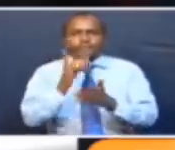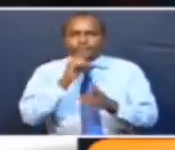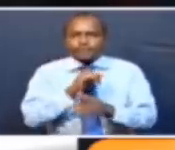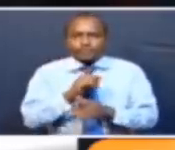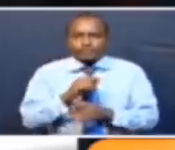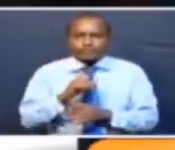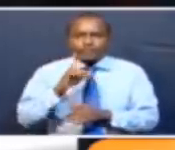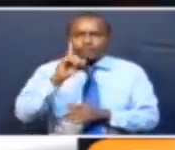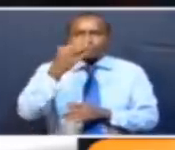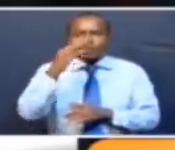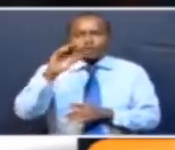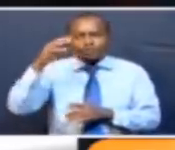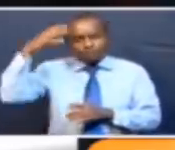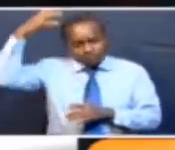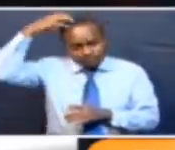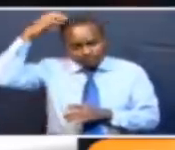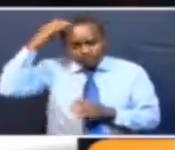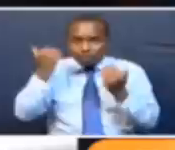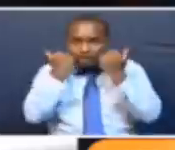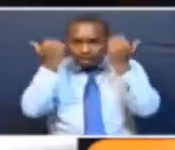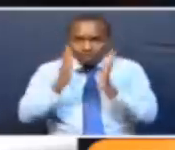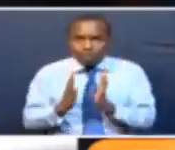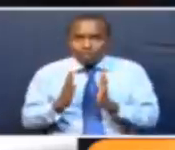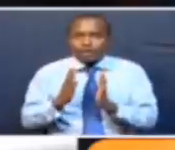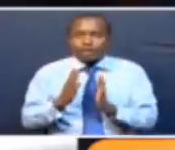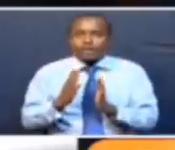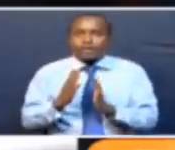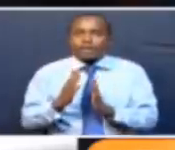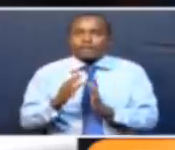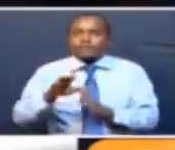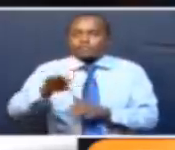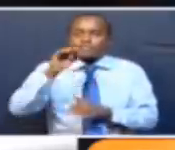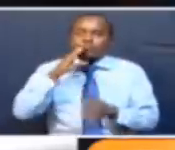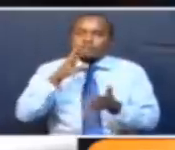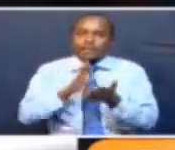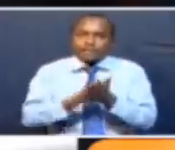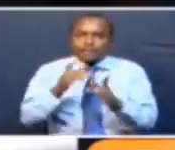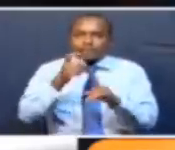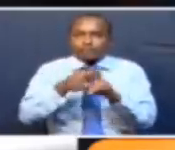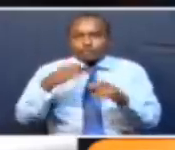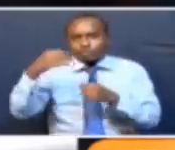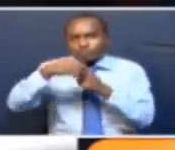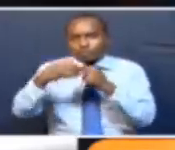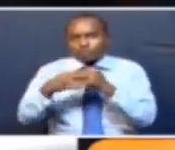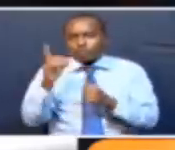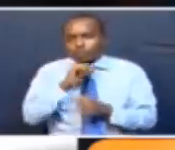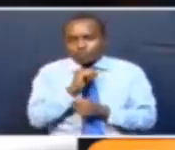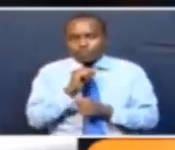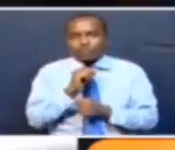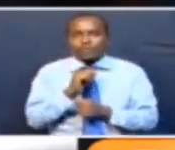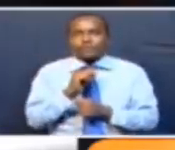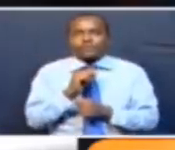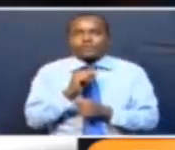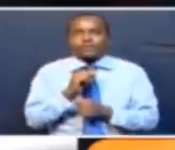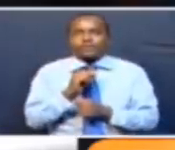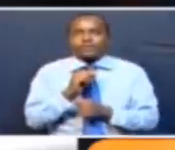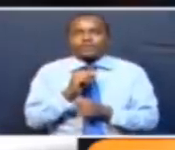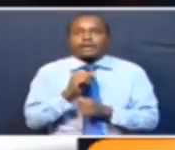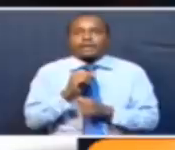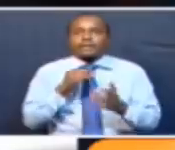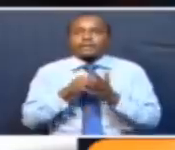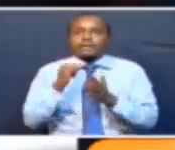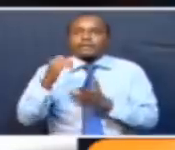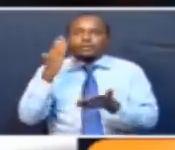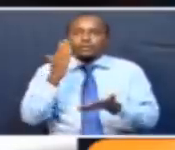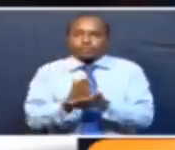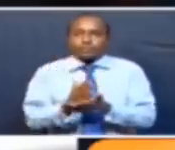Miguna Miguna's lawyer is actually the one who collected the letter from Governor Sonko. And it is confirmed. It